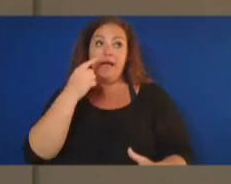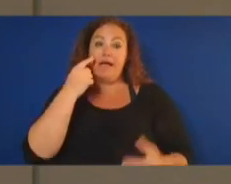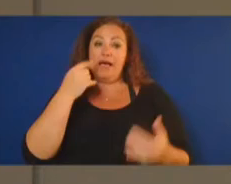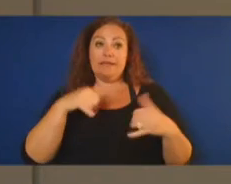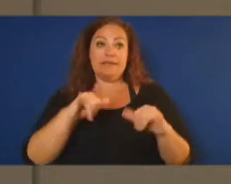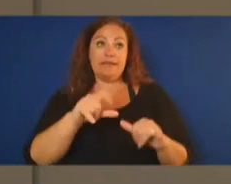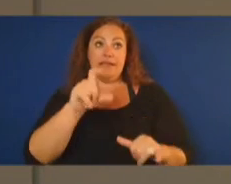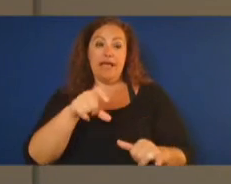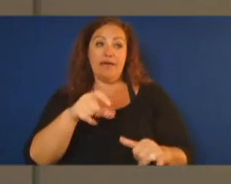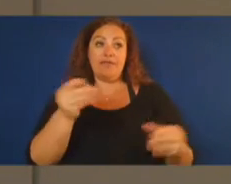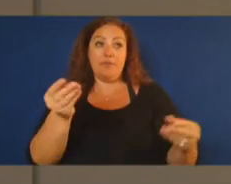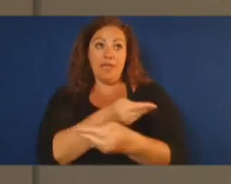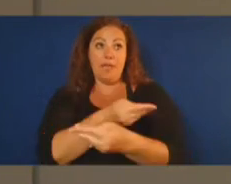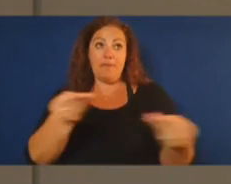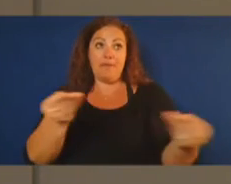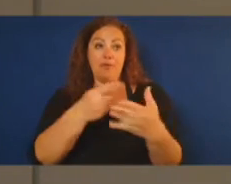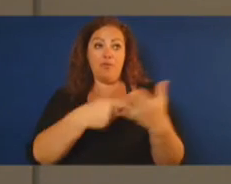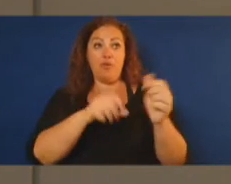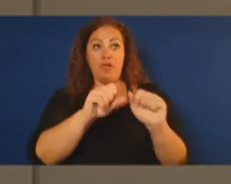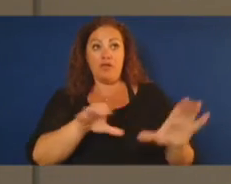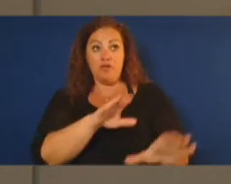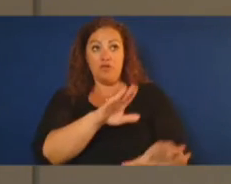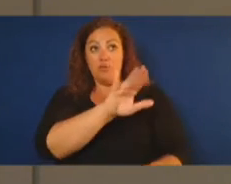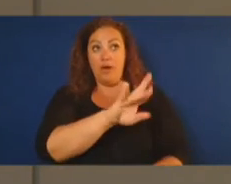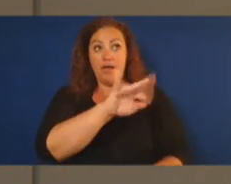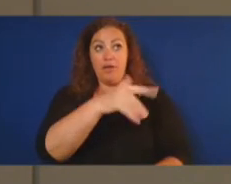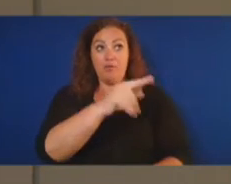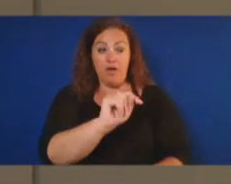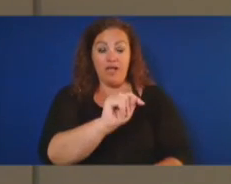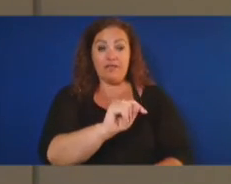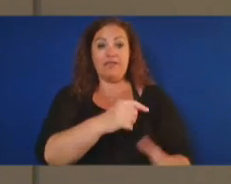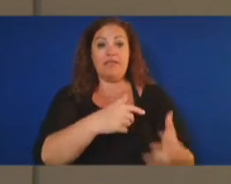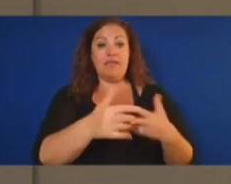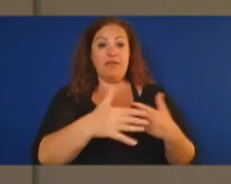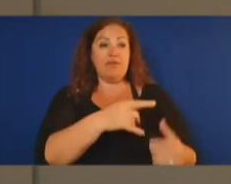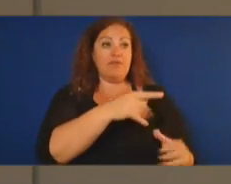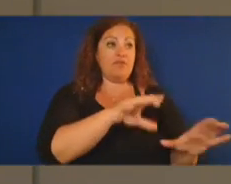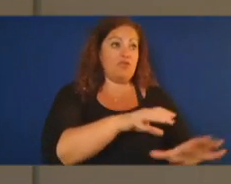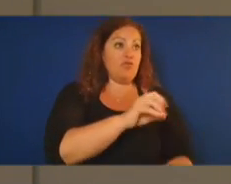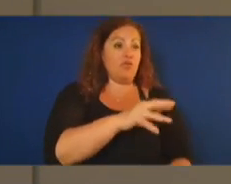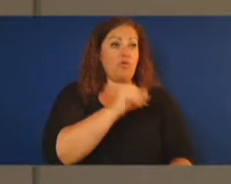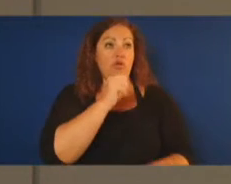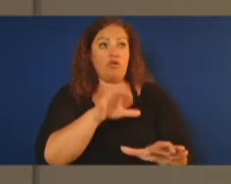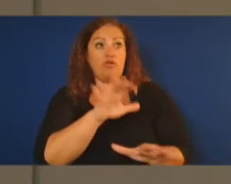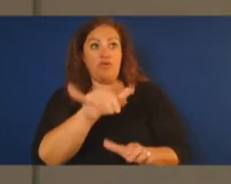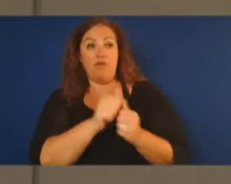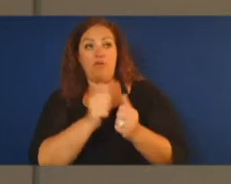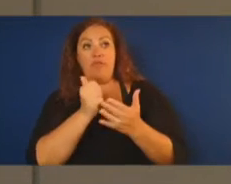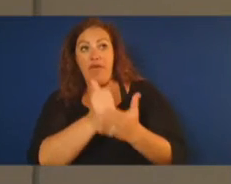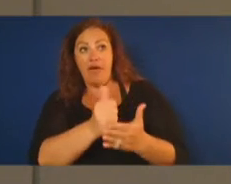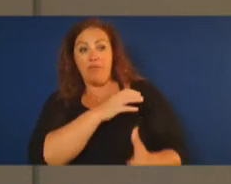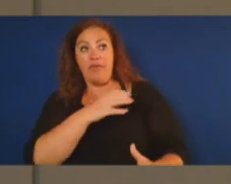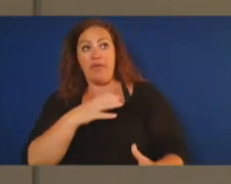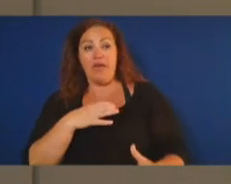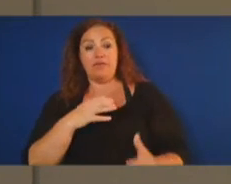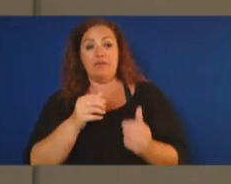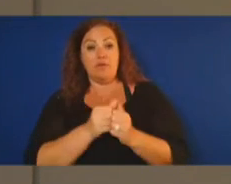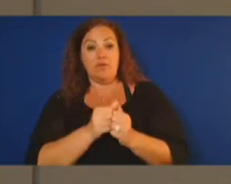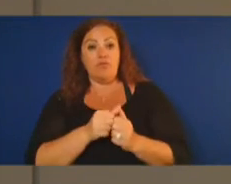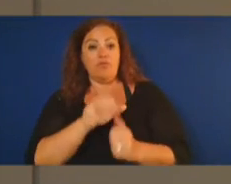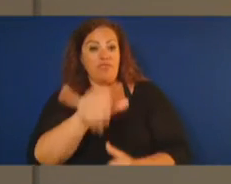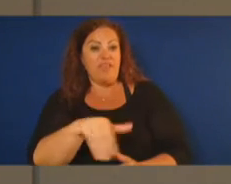conduit to what you can do by right even if you do or don't do that with the help of the council in extending that and making